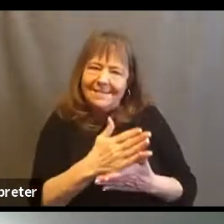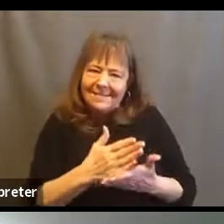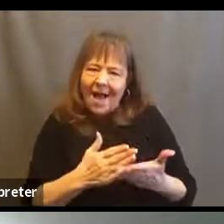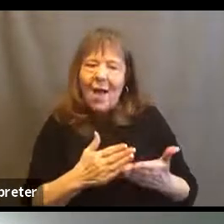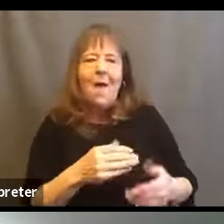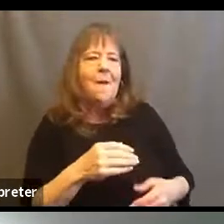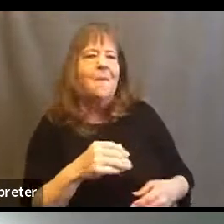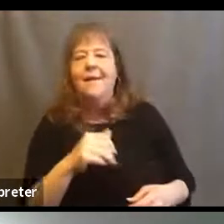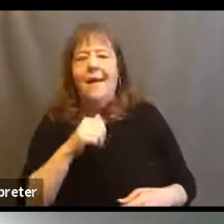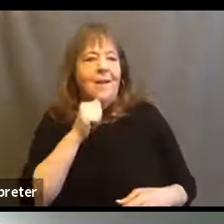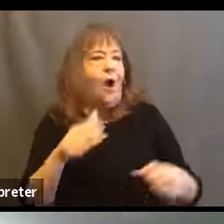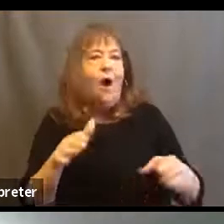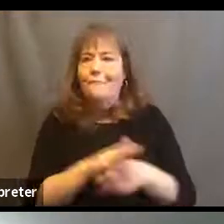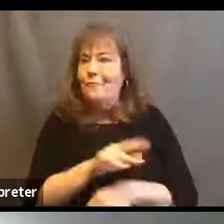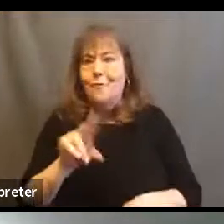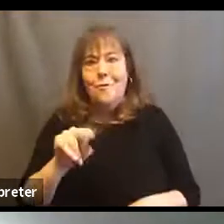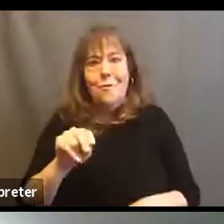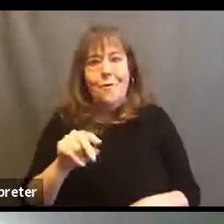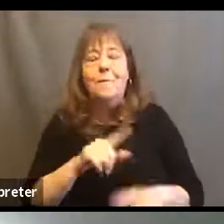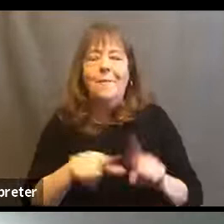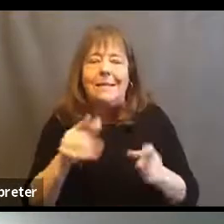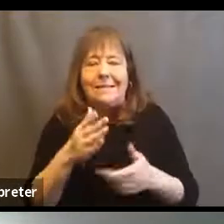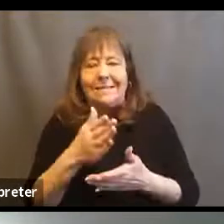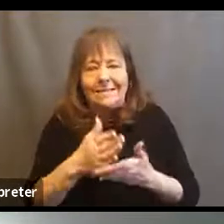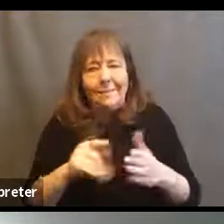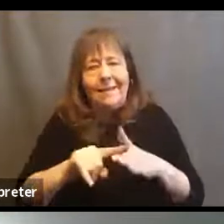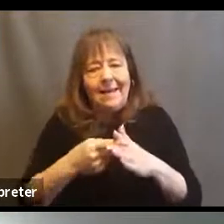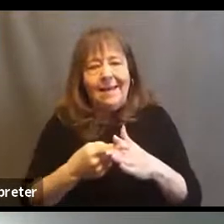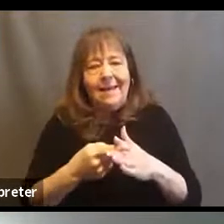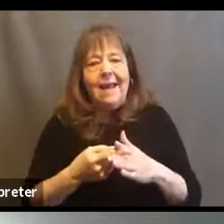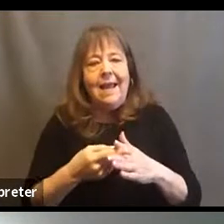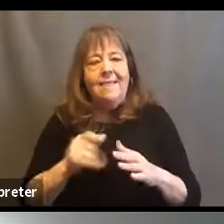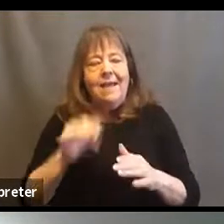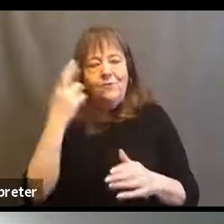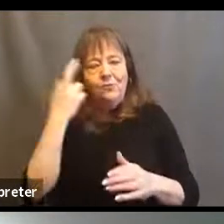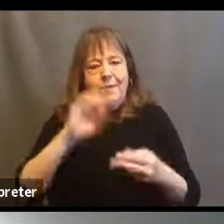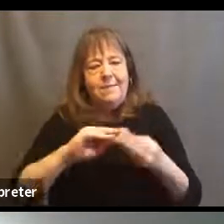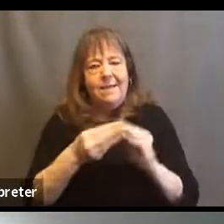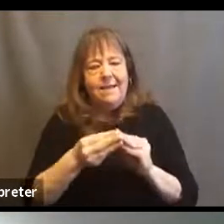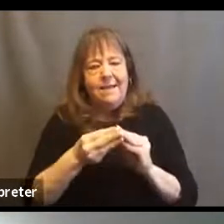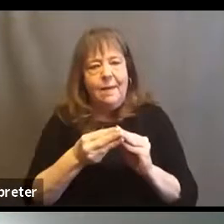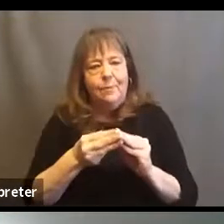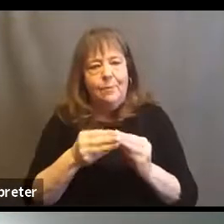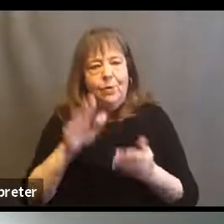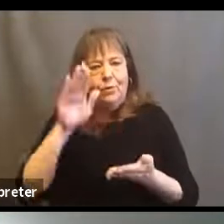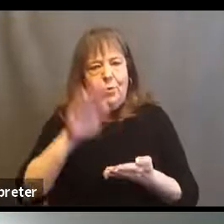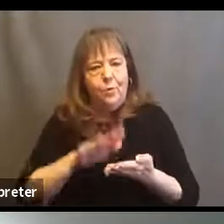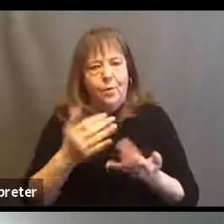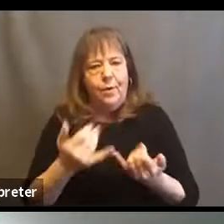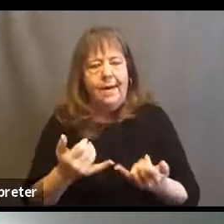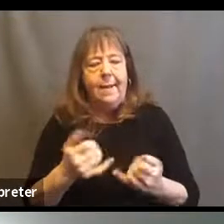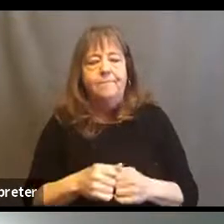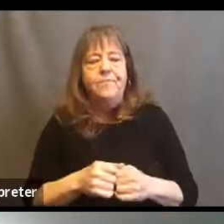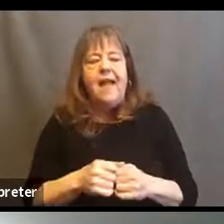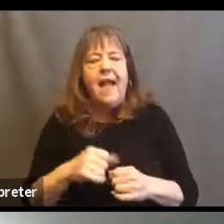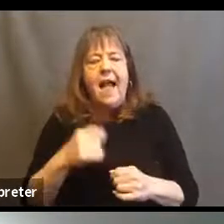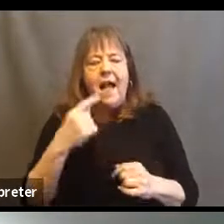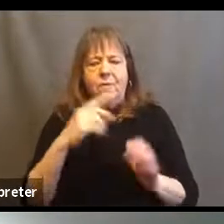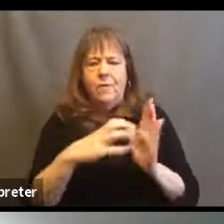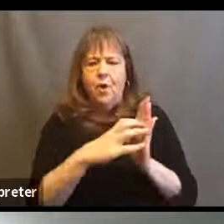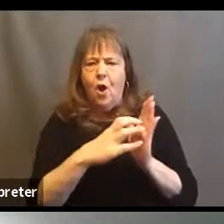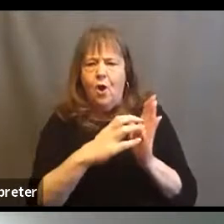also part of the reason why our numbers are dropping. There was an article that came out in Science recently that was a